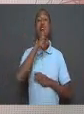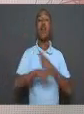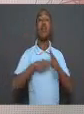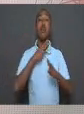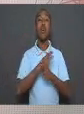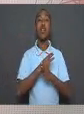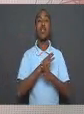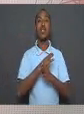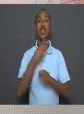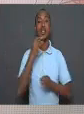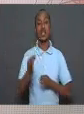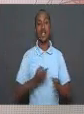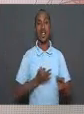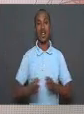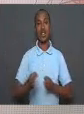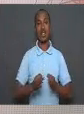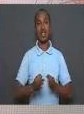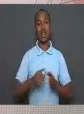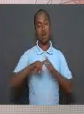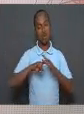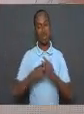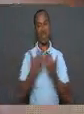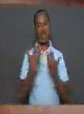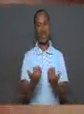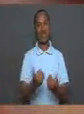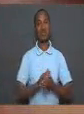real-world scenarios. Shall we begin?